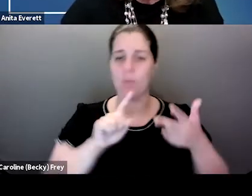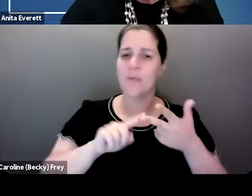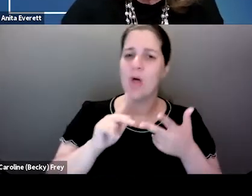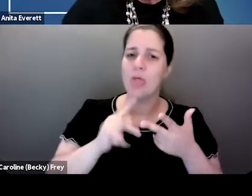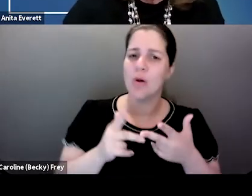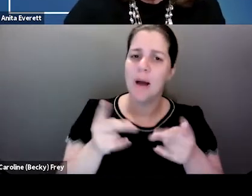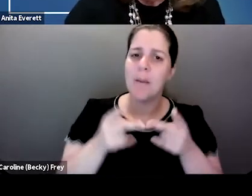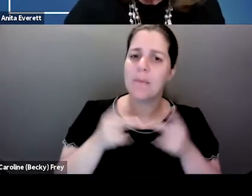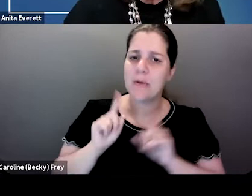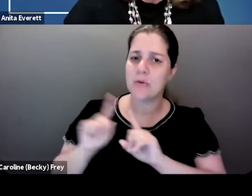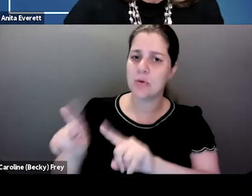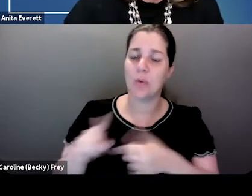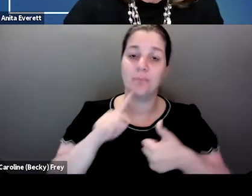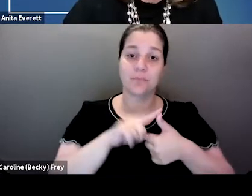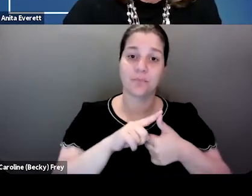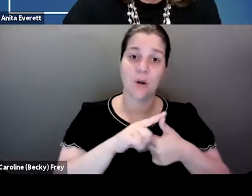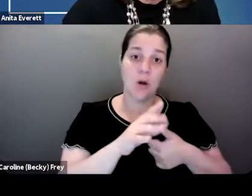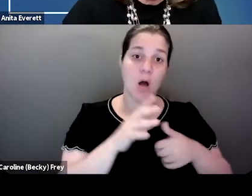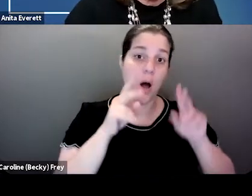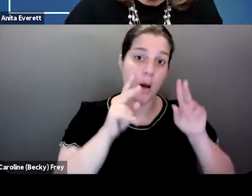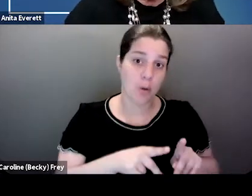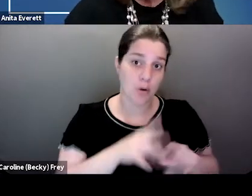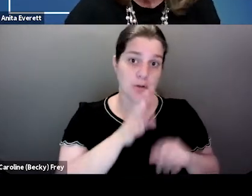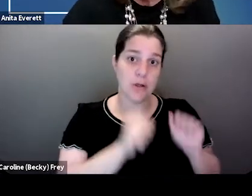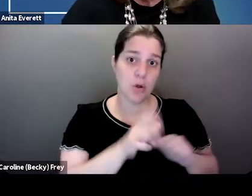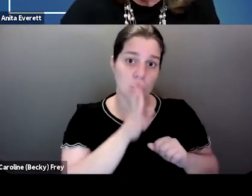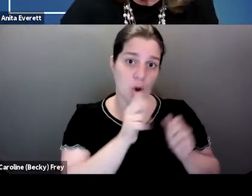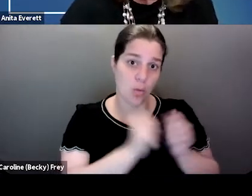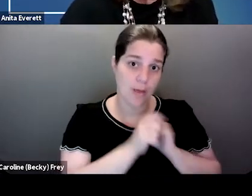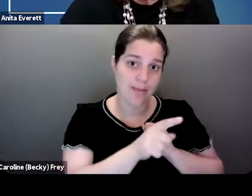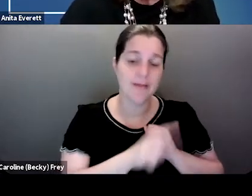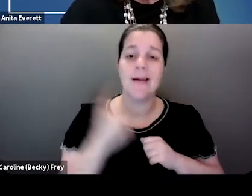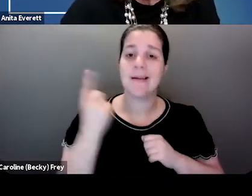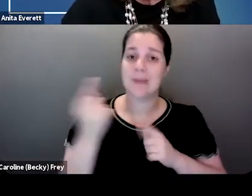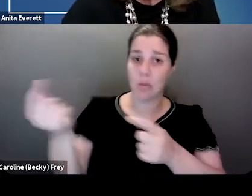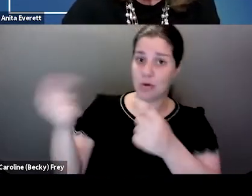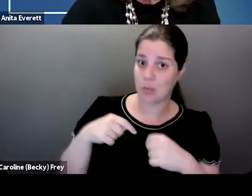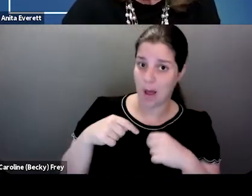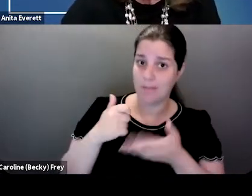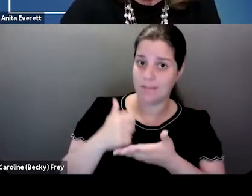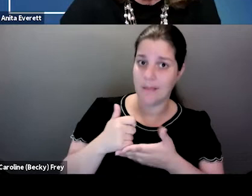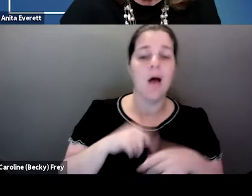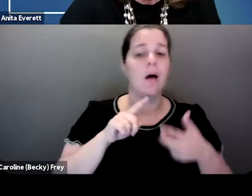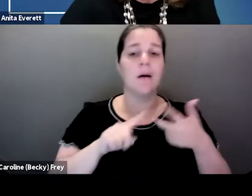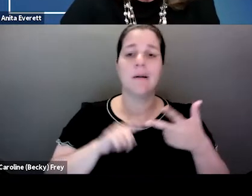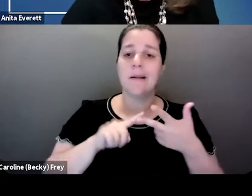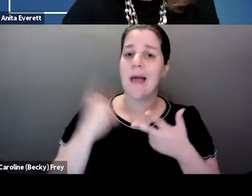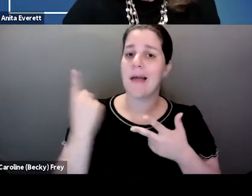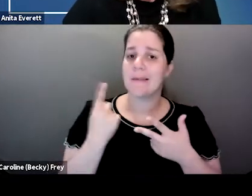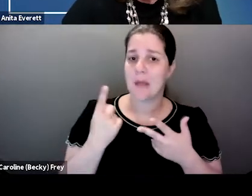to, someone to come, and a place to go, or the vision that we have. And today we're going to be talking about the someone to come to talk to